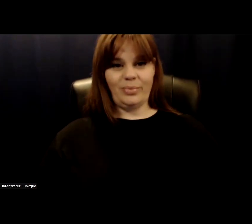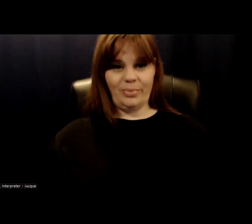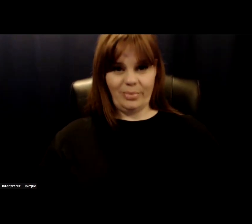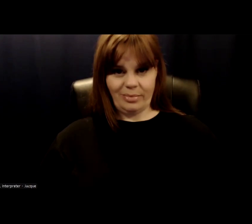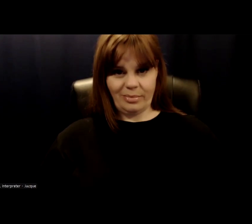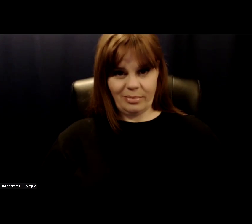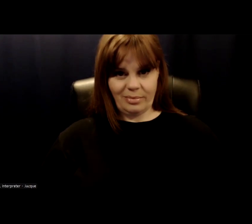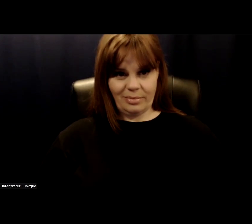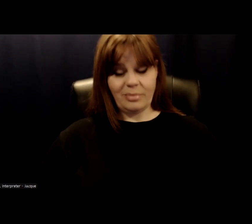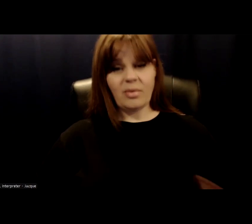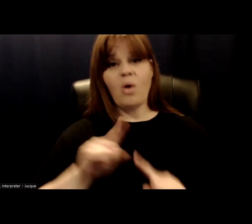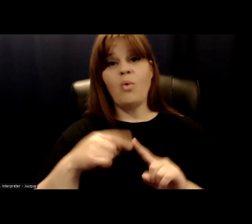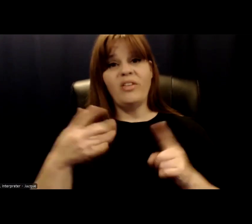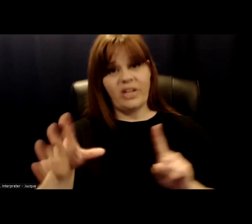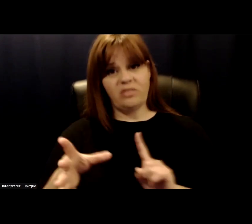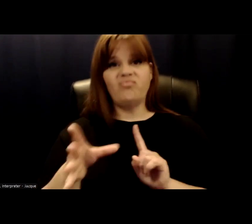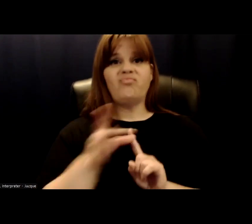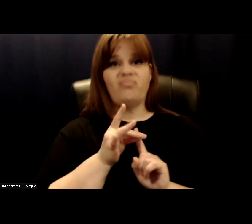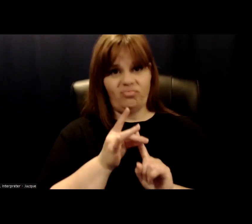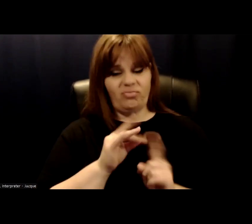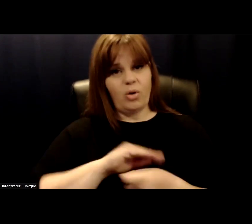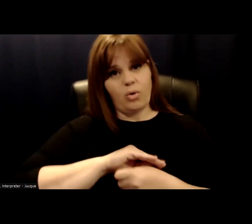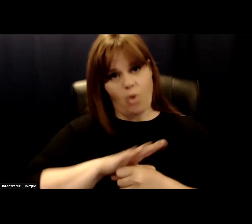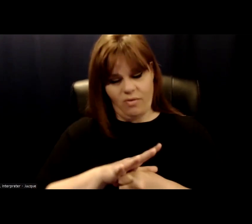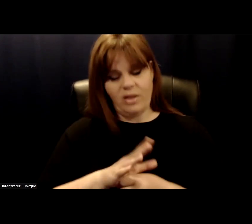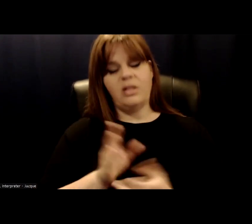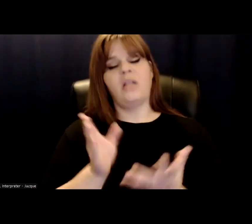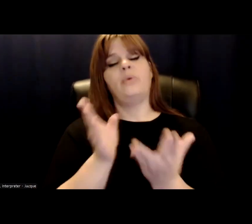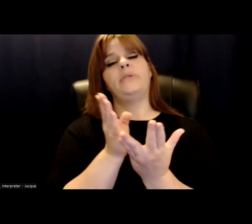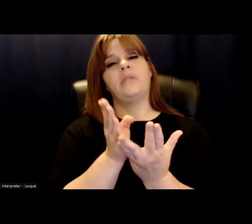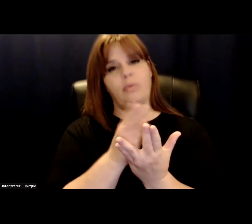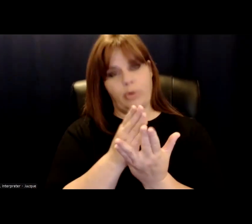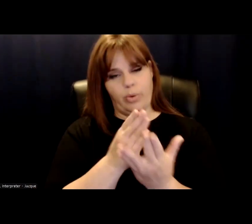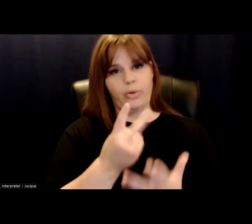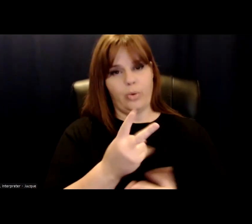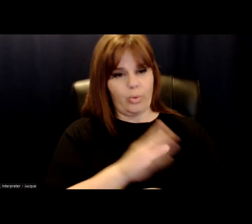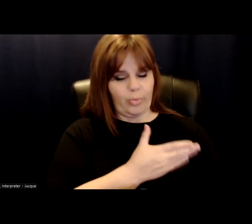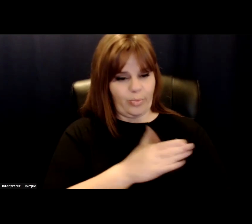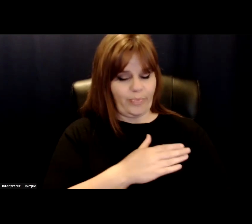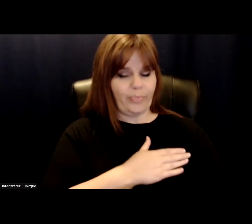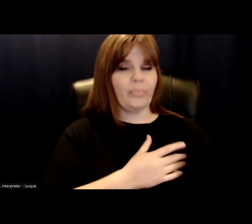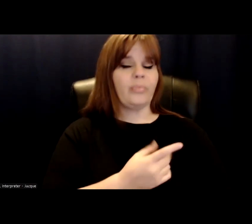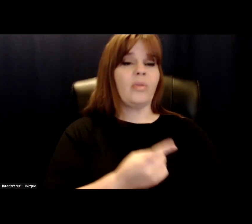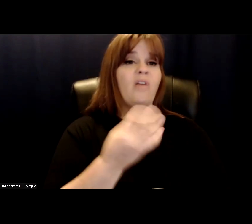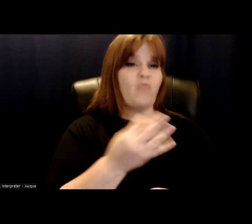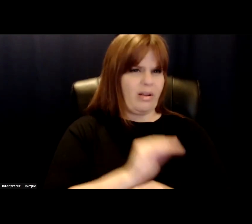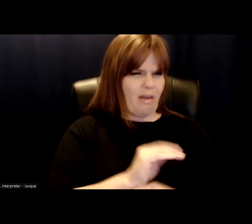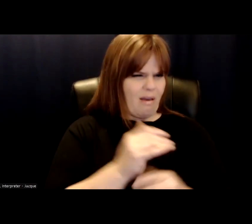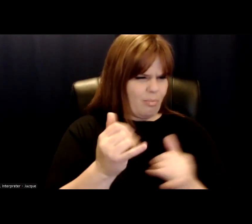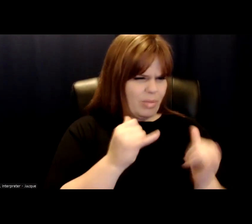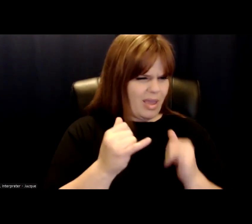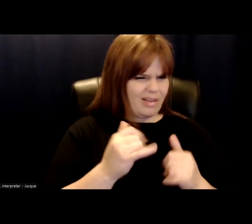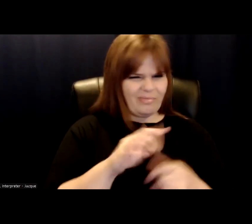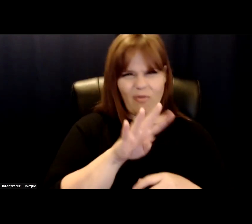When I got COVID, I was in between two concerts. Friday night, played the Prokofiev Symphony Concerto. It's like 40-minute